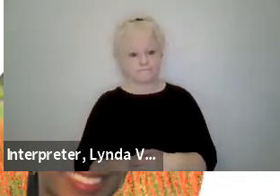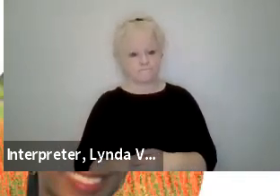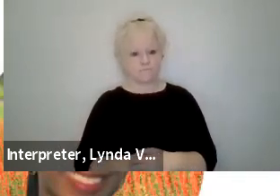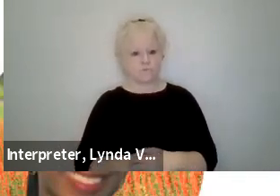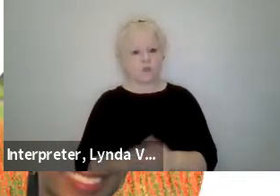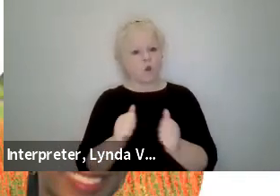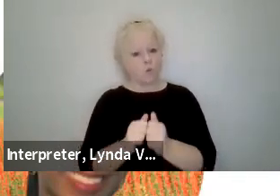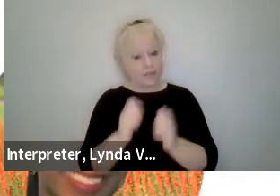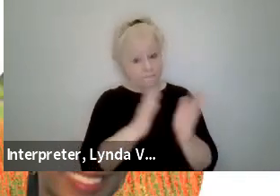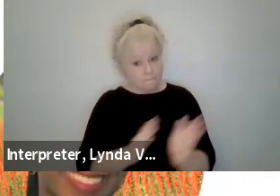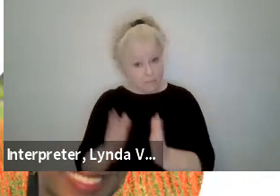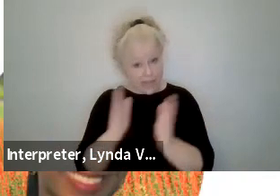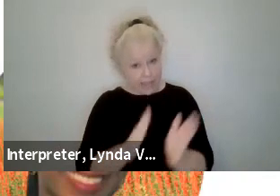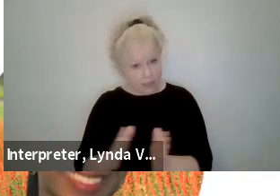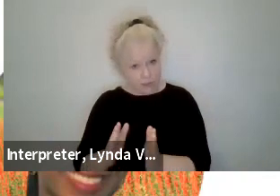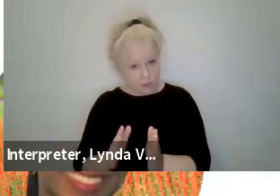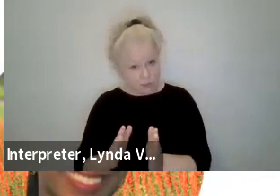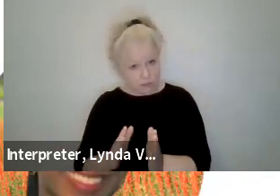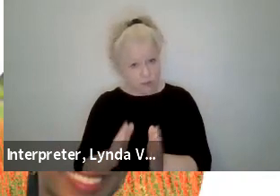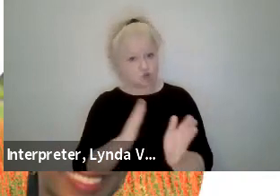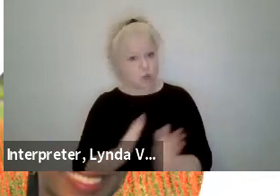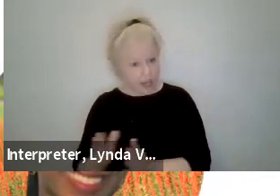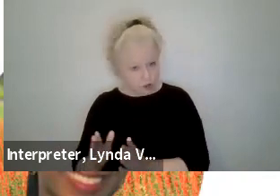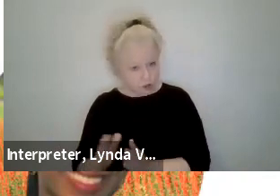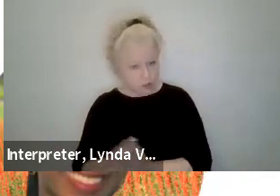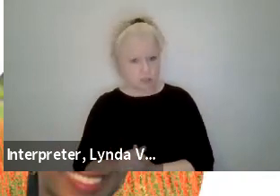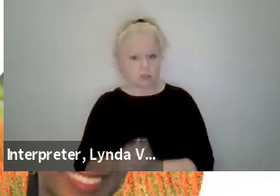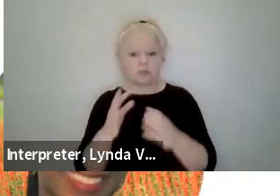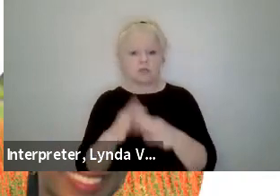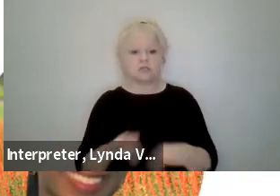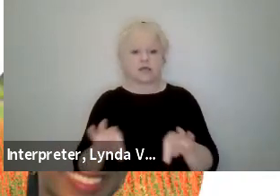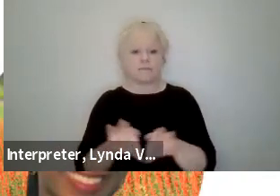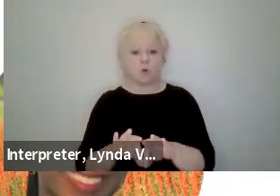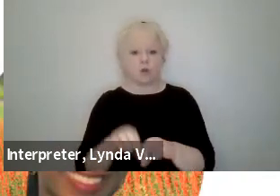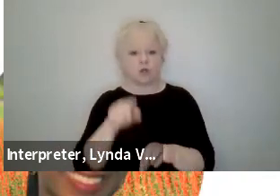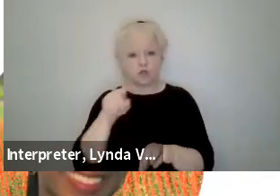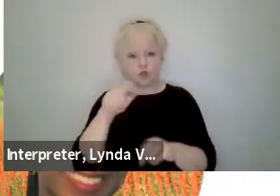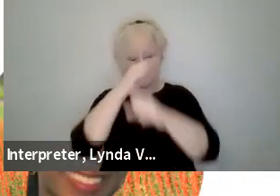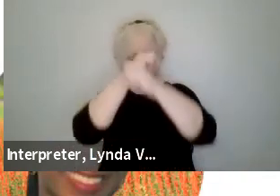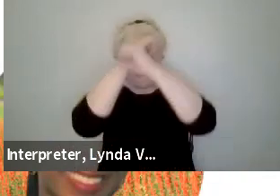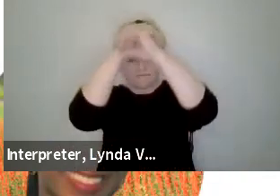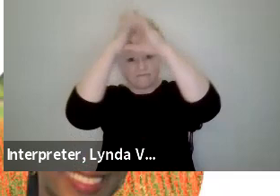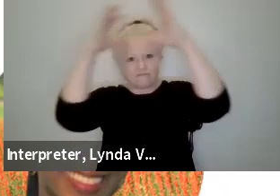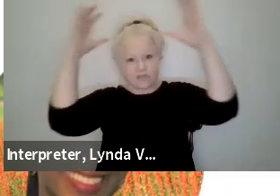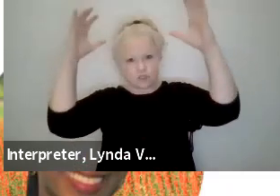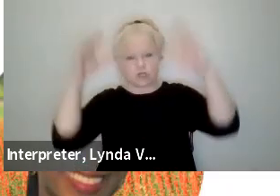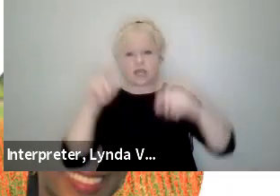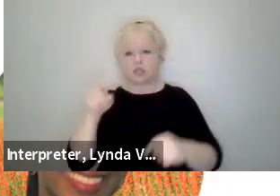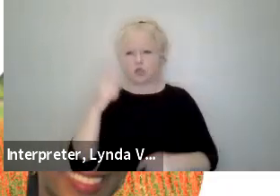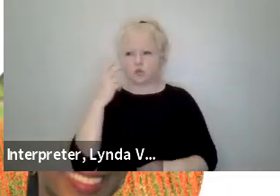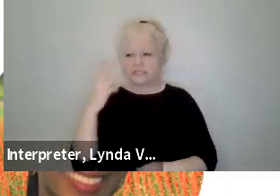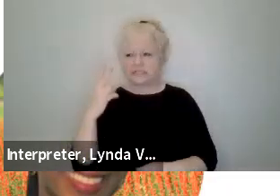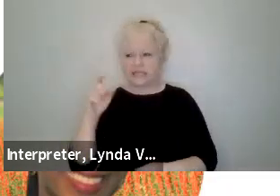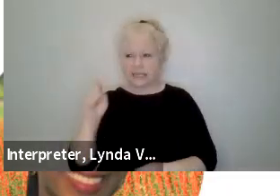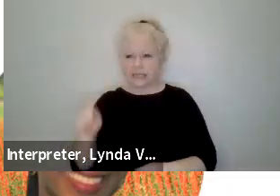strategy-wise is that it's very important to be a visionary, to see a need, and also,